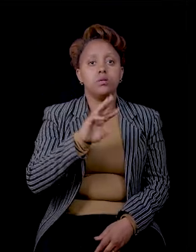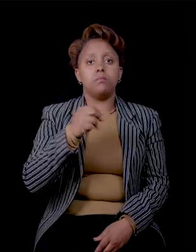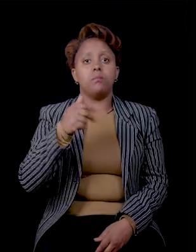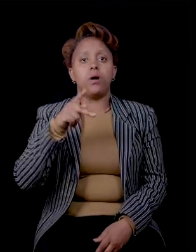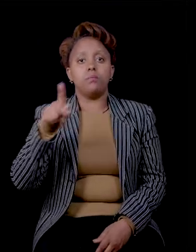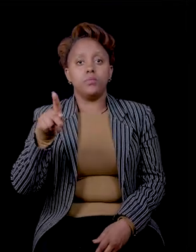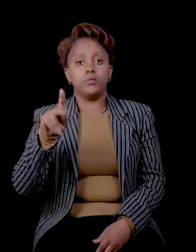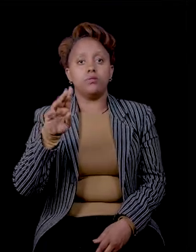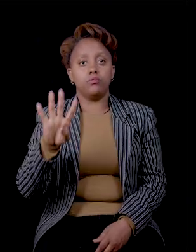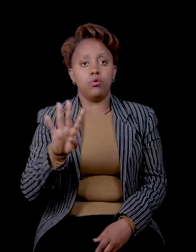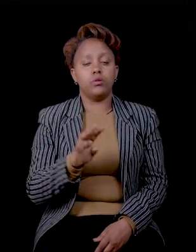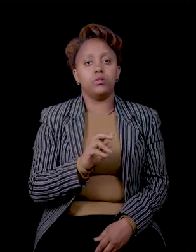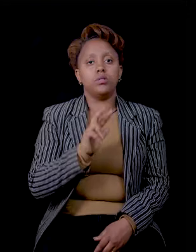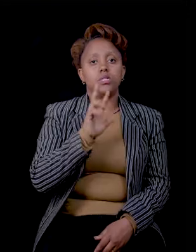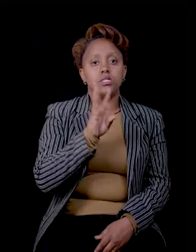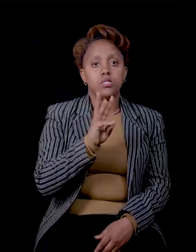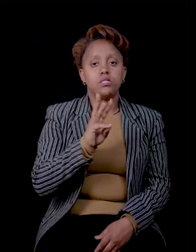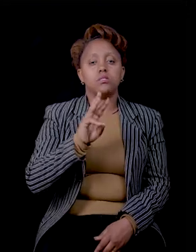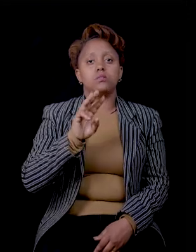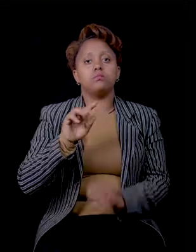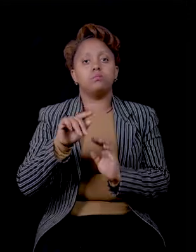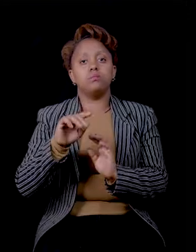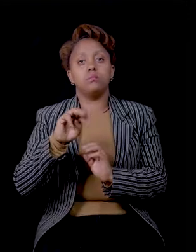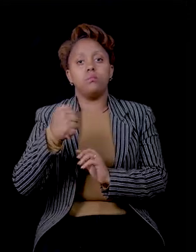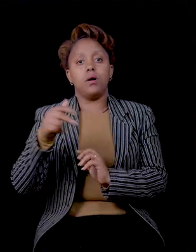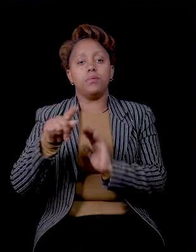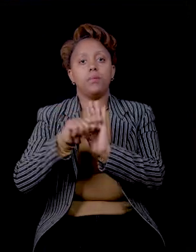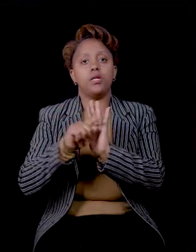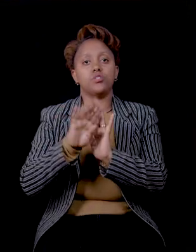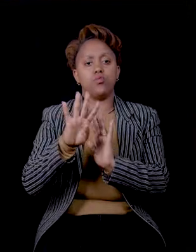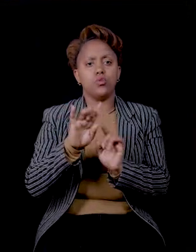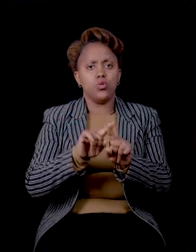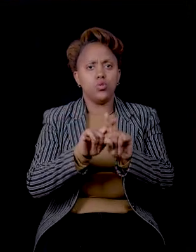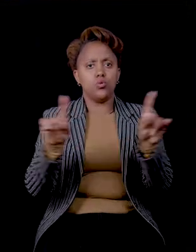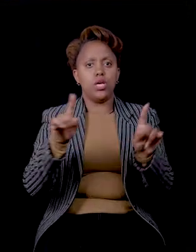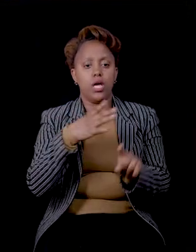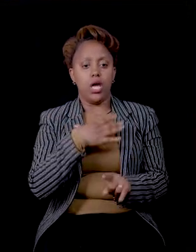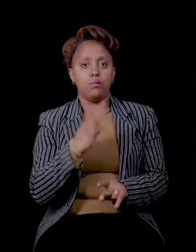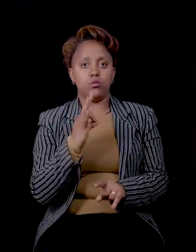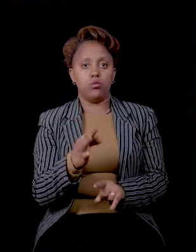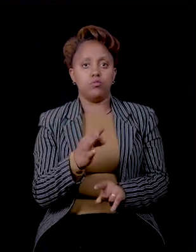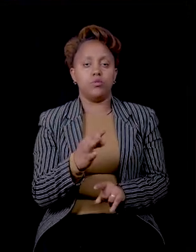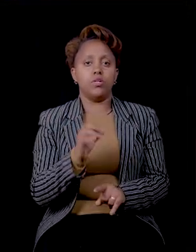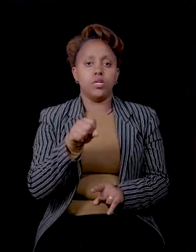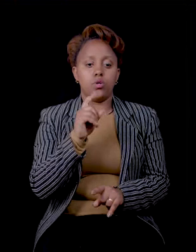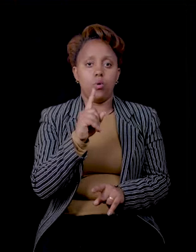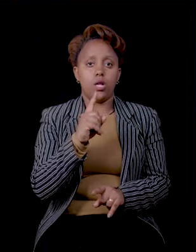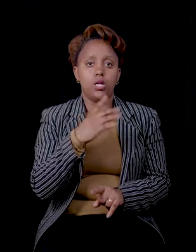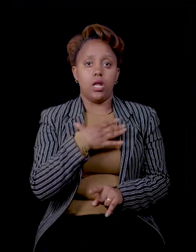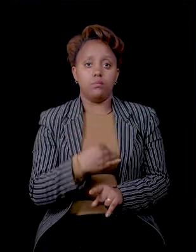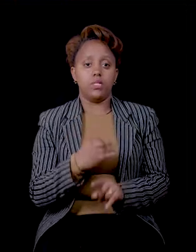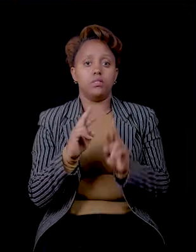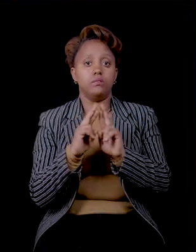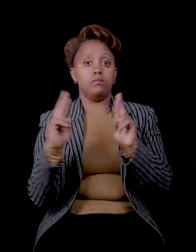and 6 is mapped into -4. Each unique element of the domain is mapped into exactly one